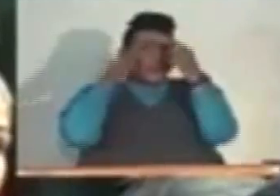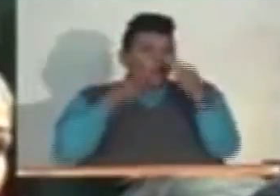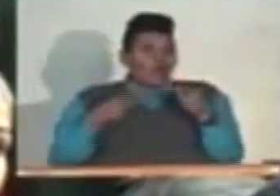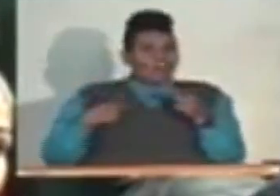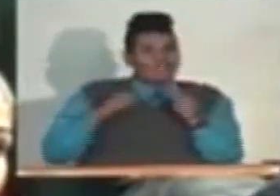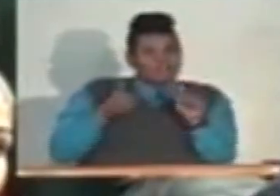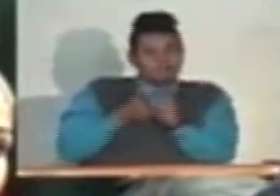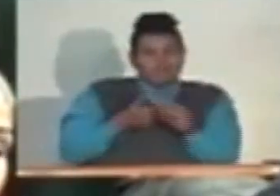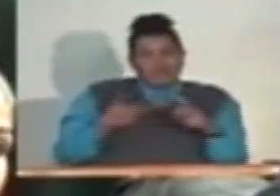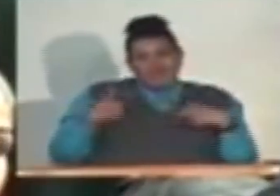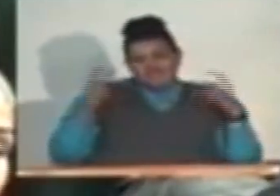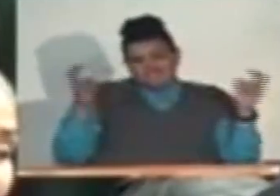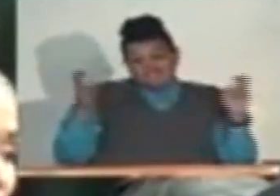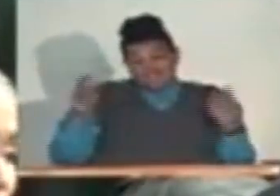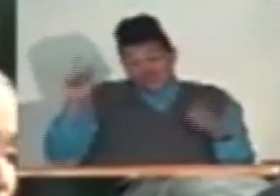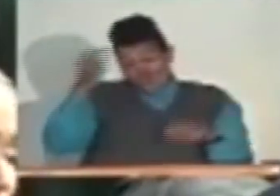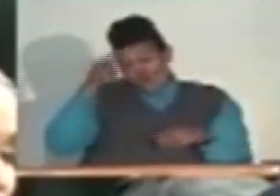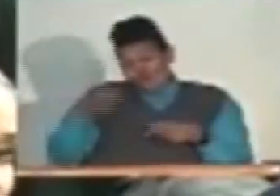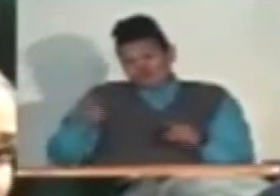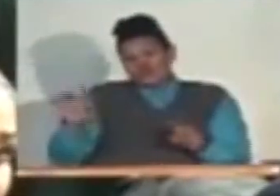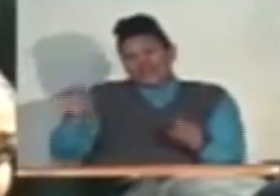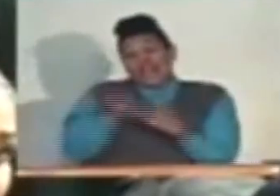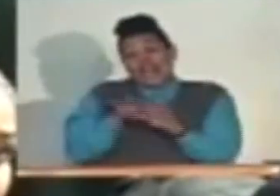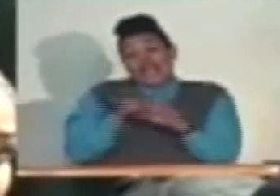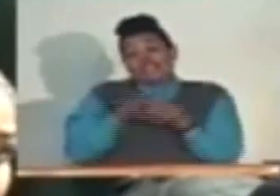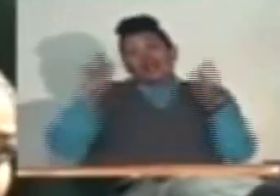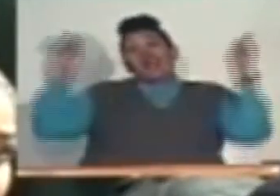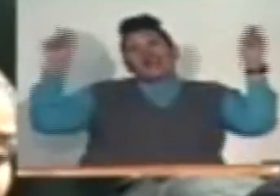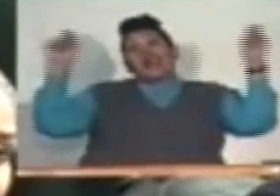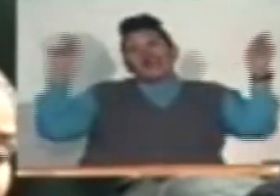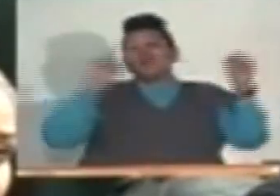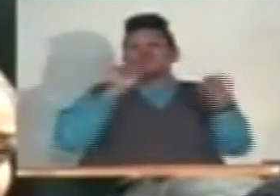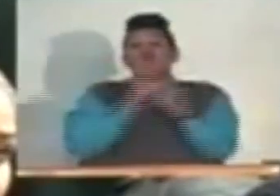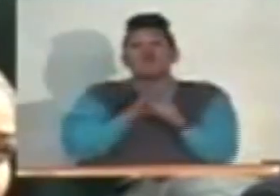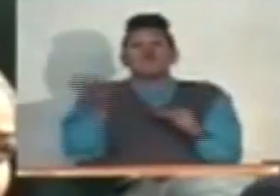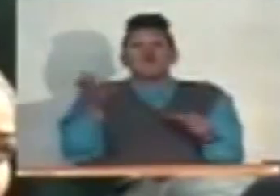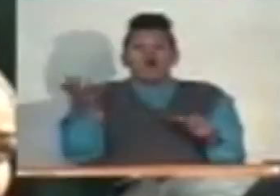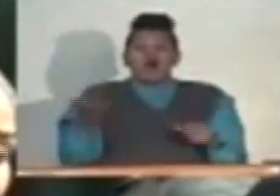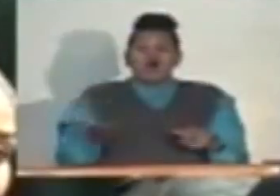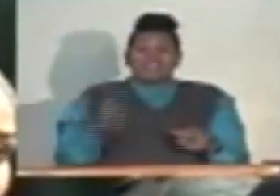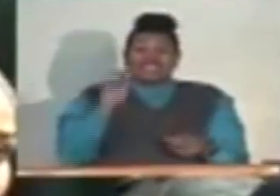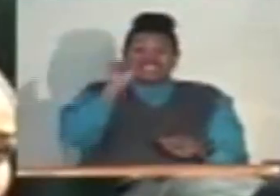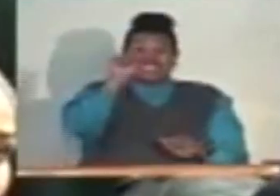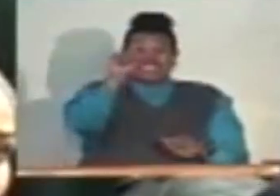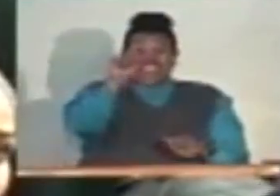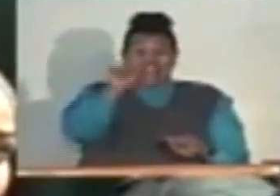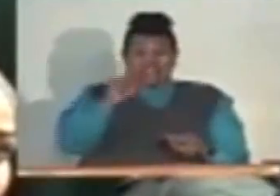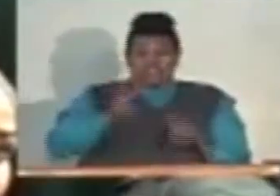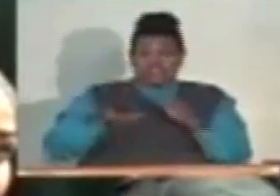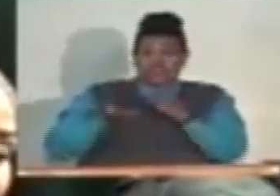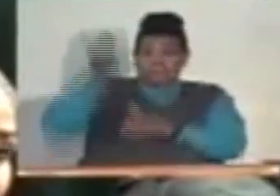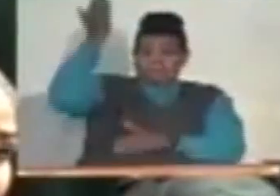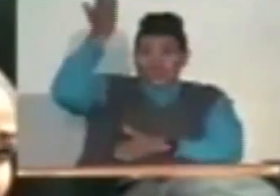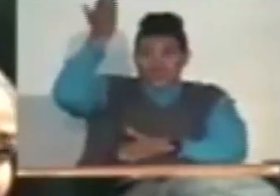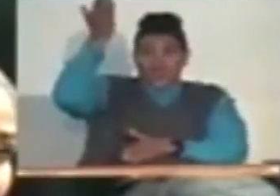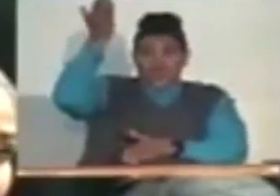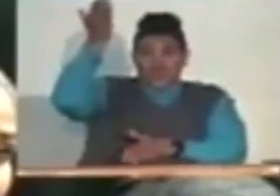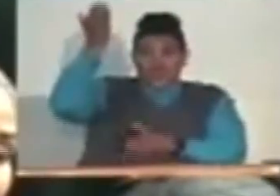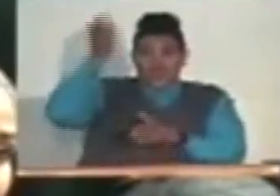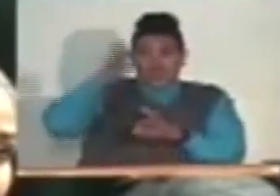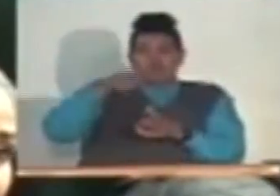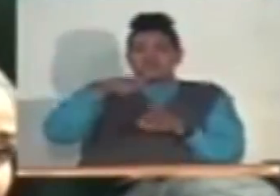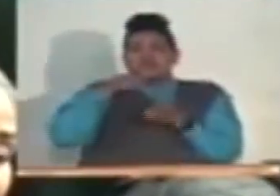The government during the election campaign had promised to raise the tax threshold